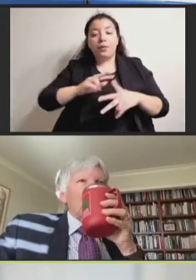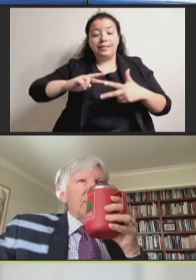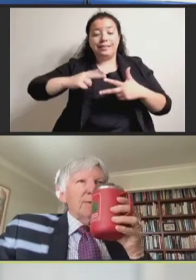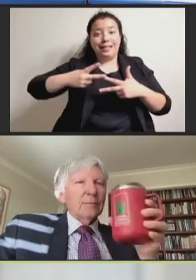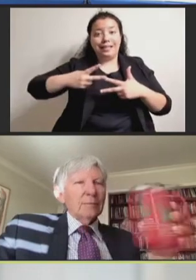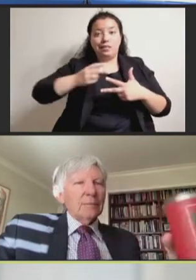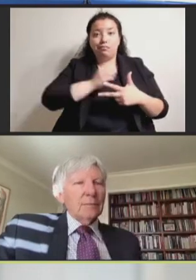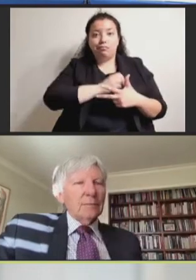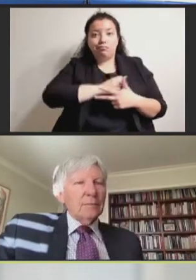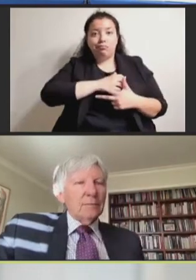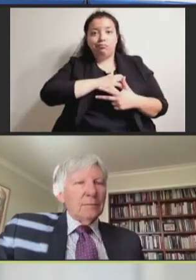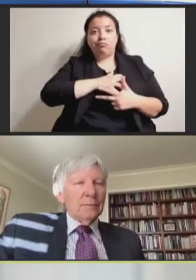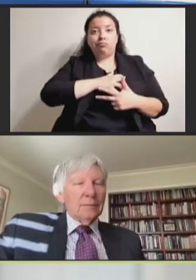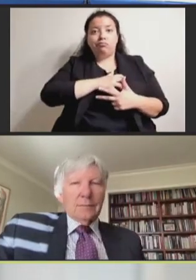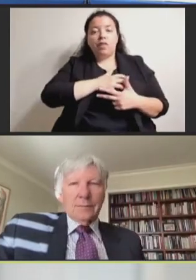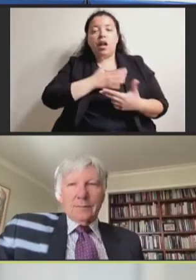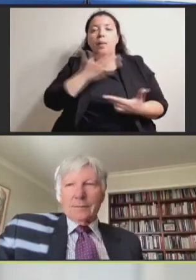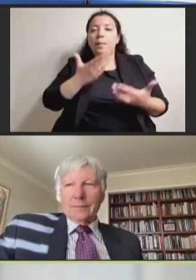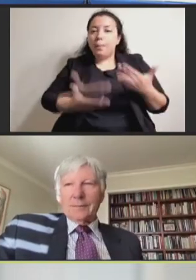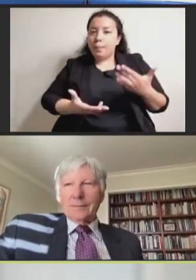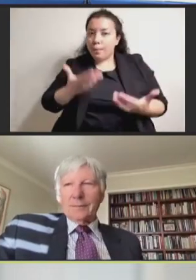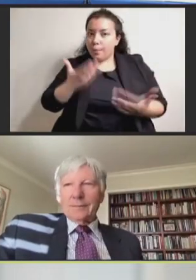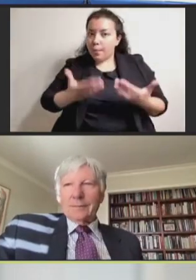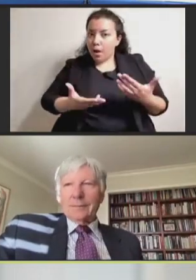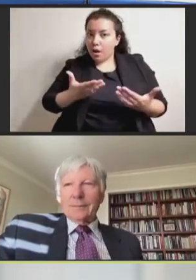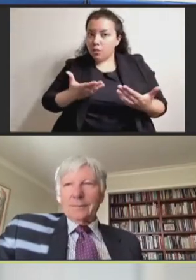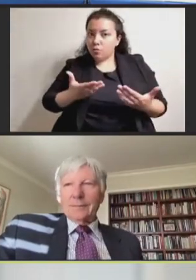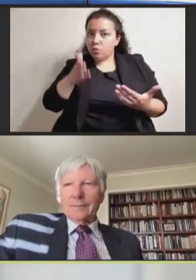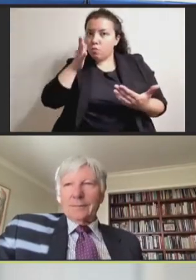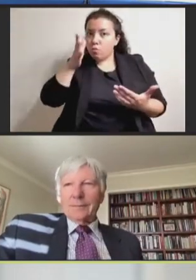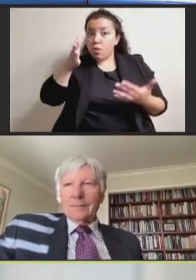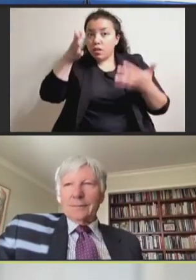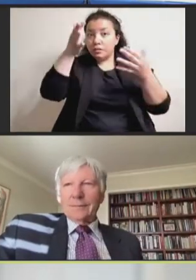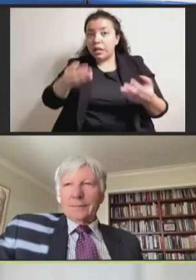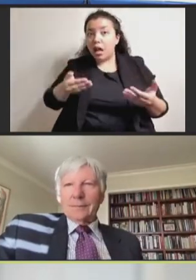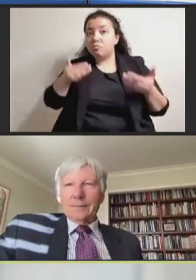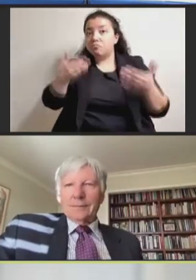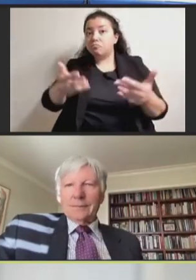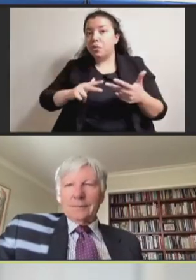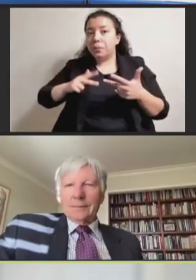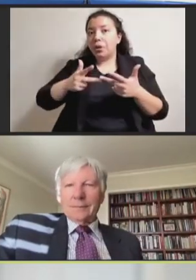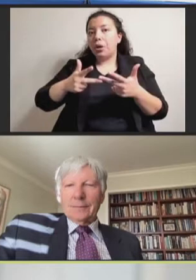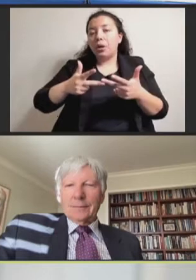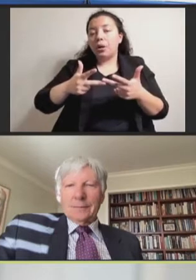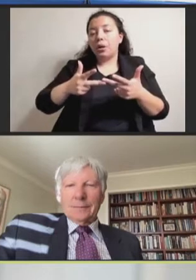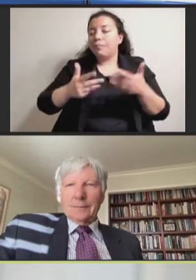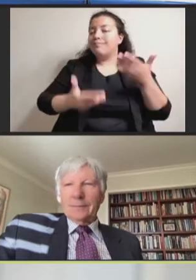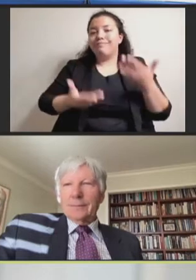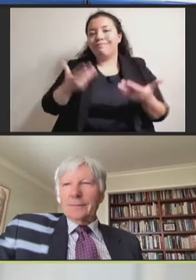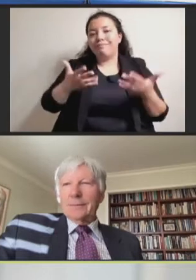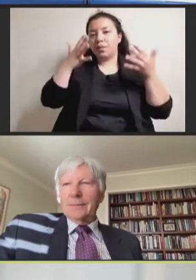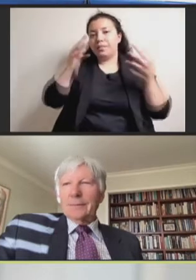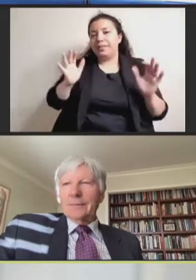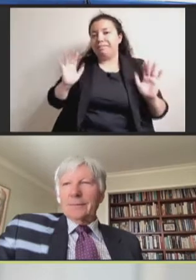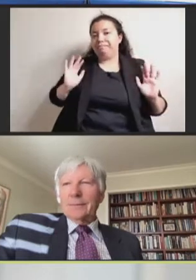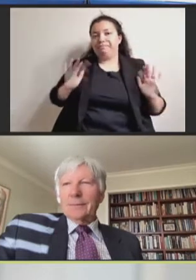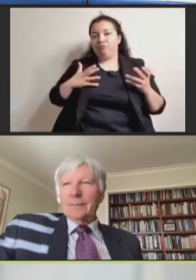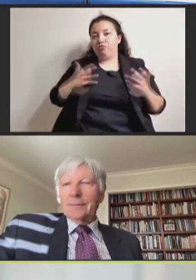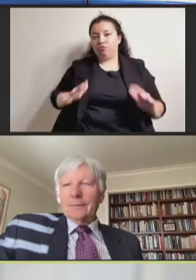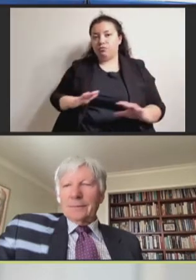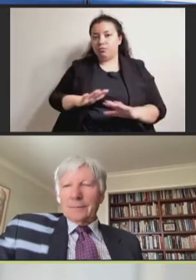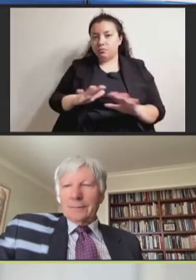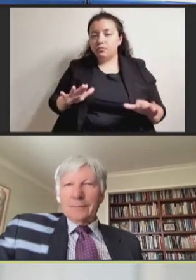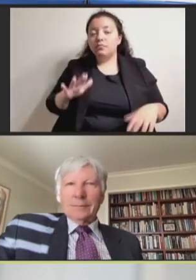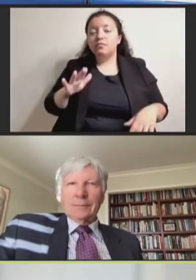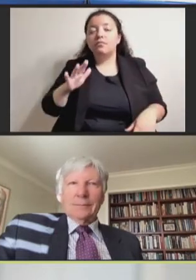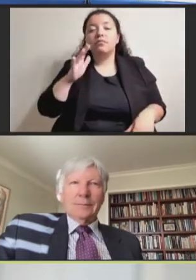example, wouldn't go on to get a next dose. So there certainly can be that attrition. I